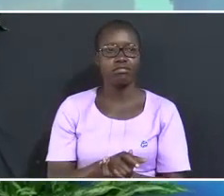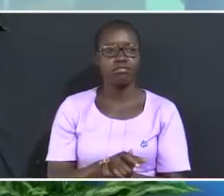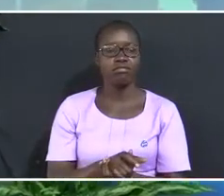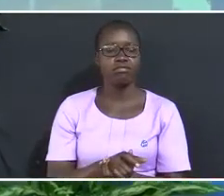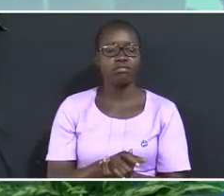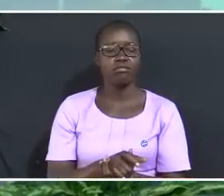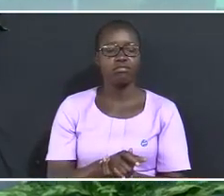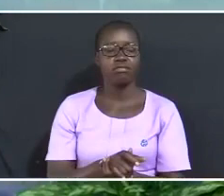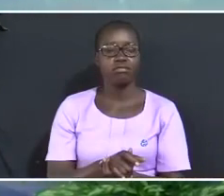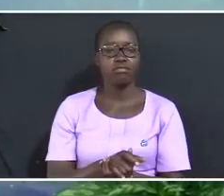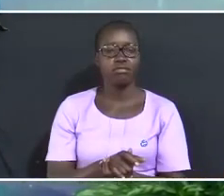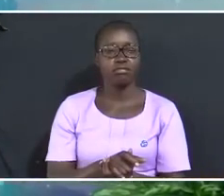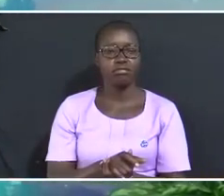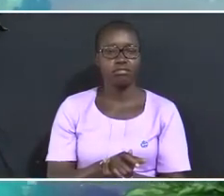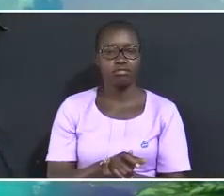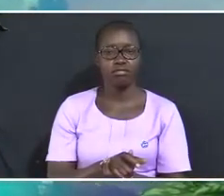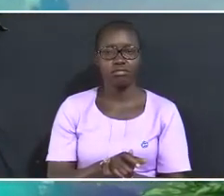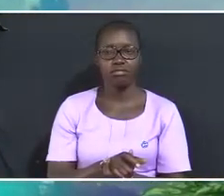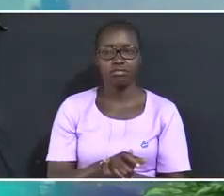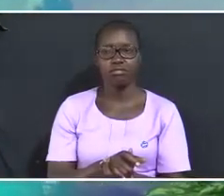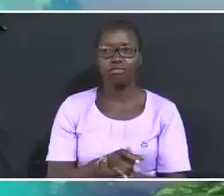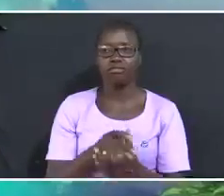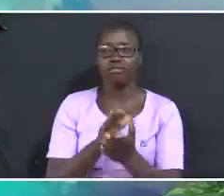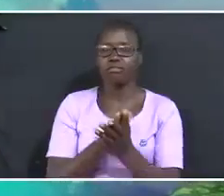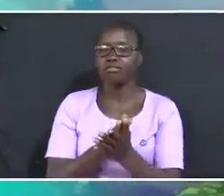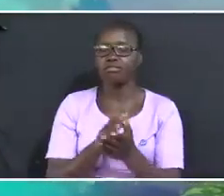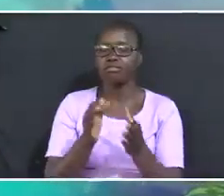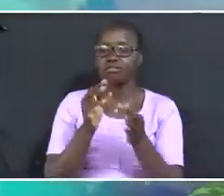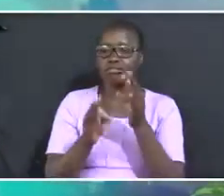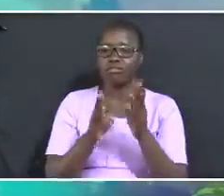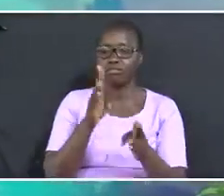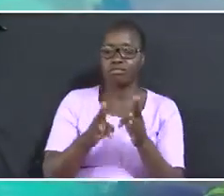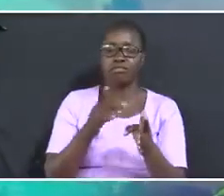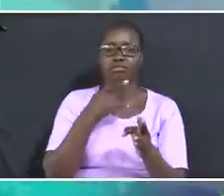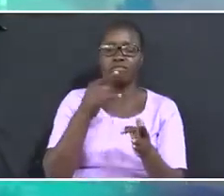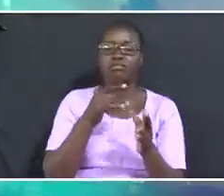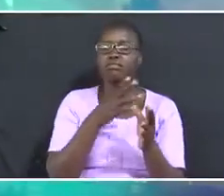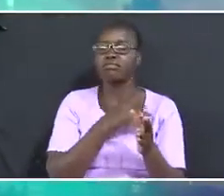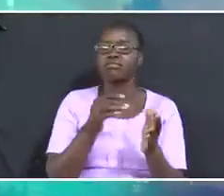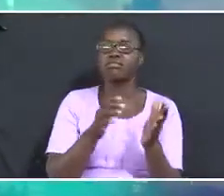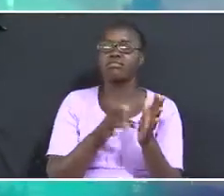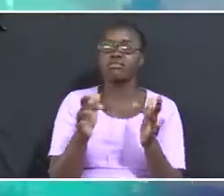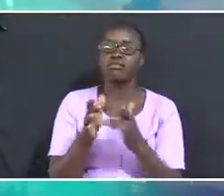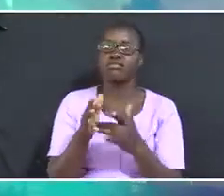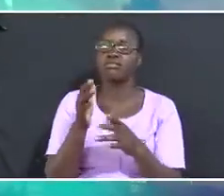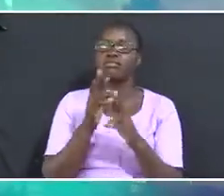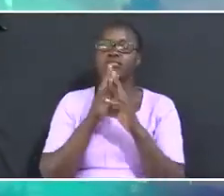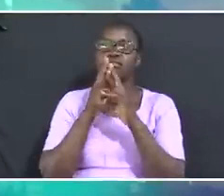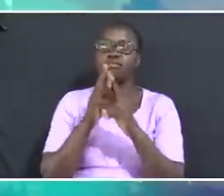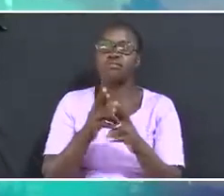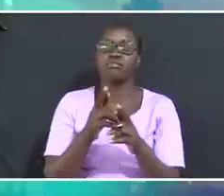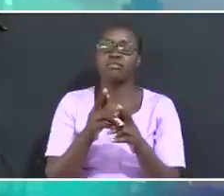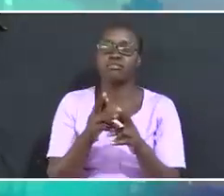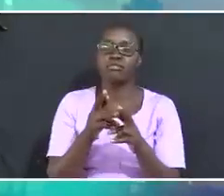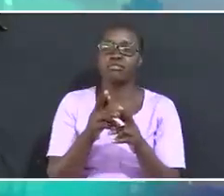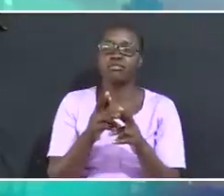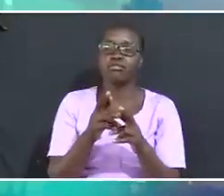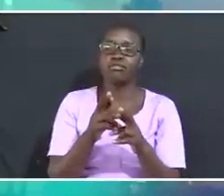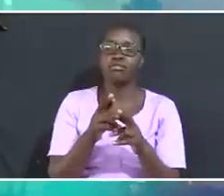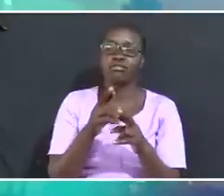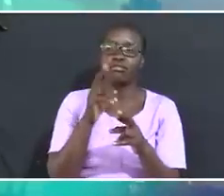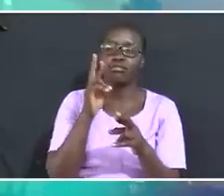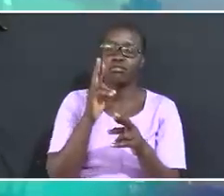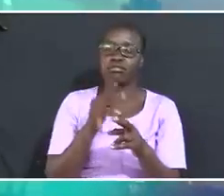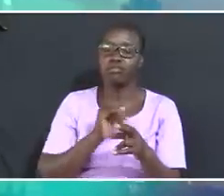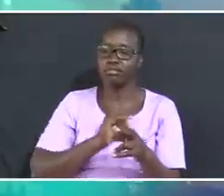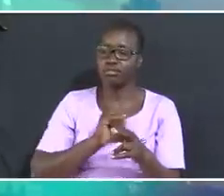Verse 34, he said this. And Jesus answered them,